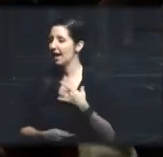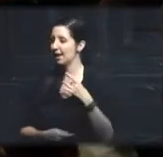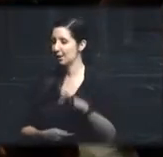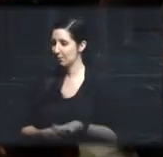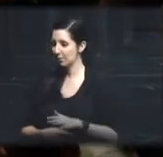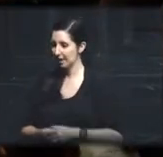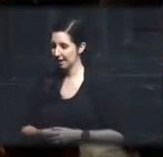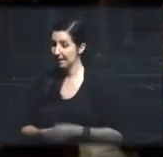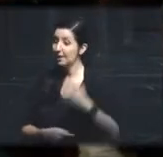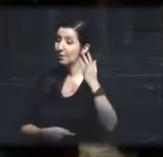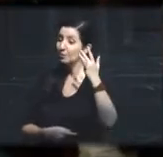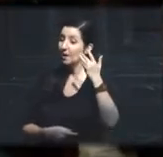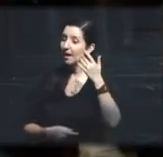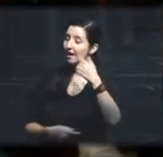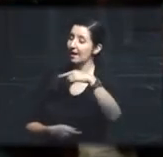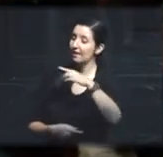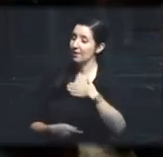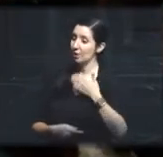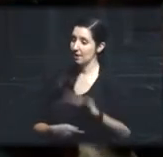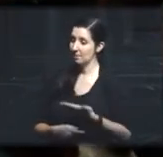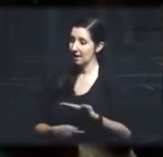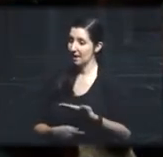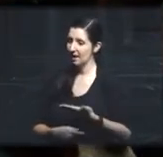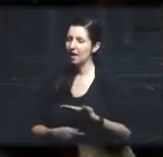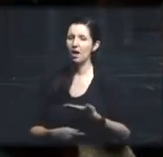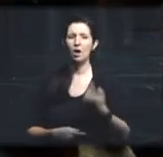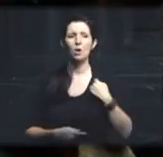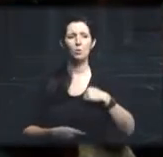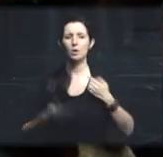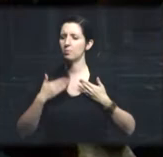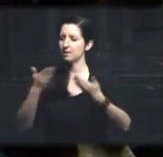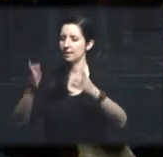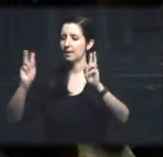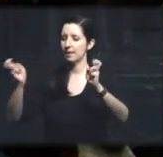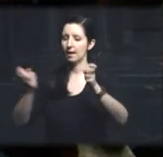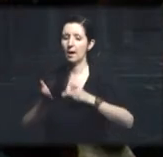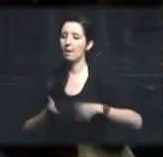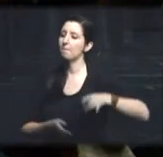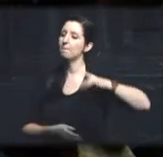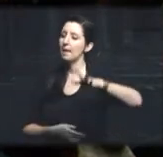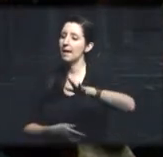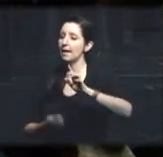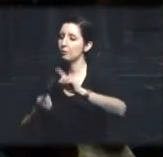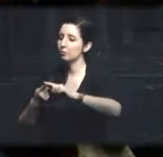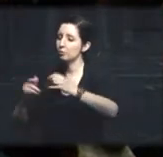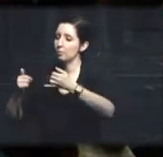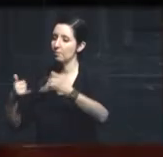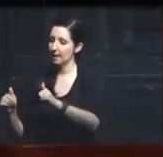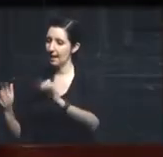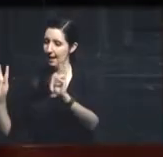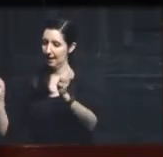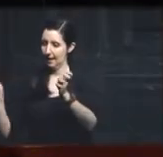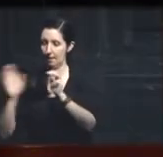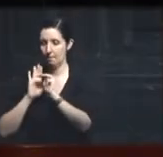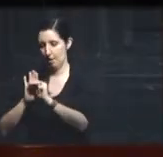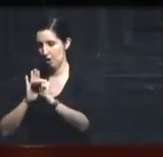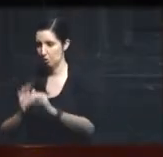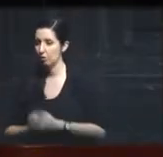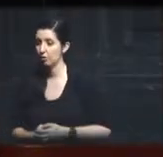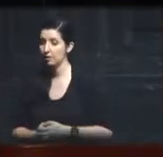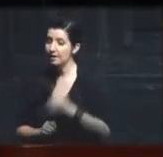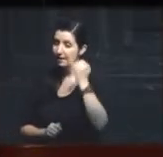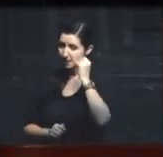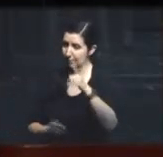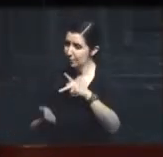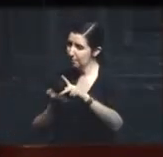saying, basically, that they're presenting a pay-to-play model to us of, if you pay us enough, we'll send